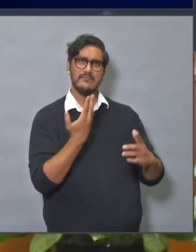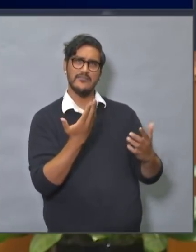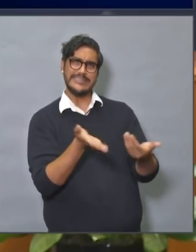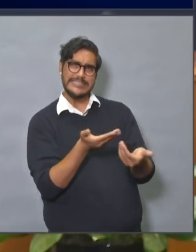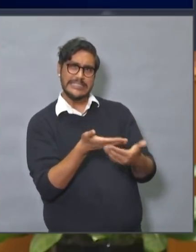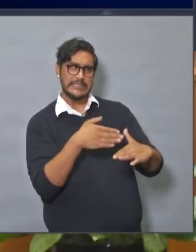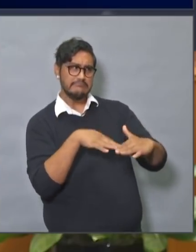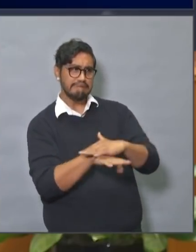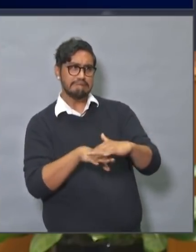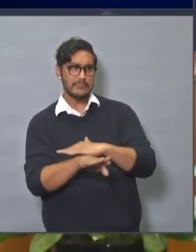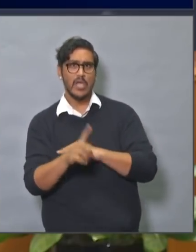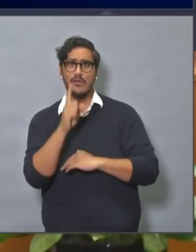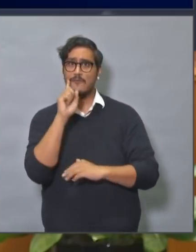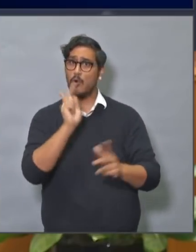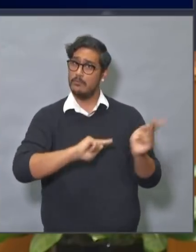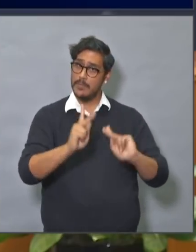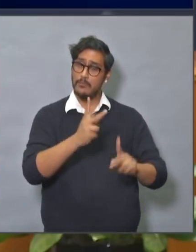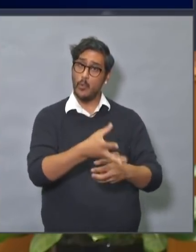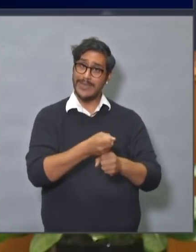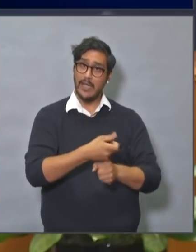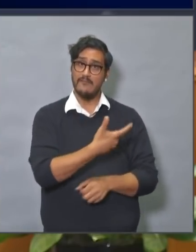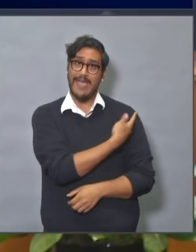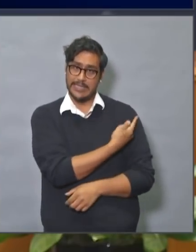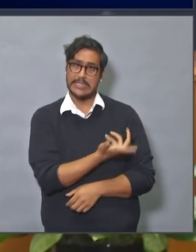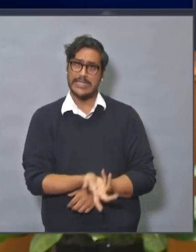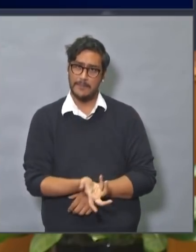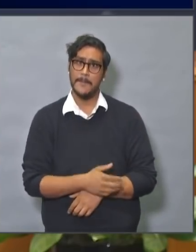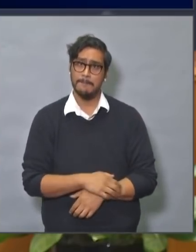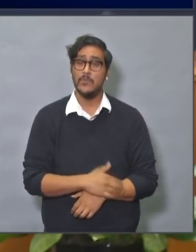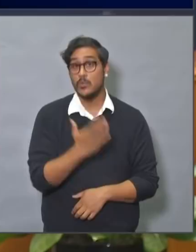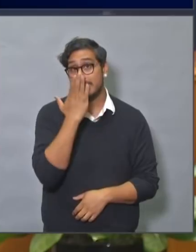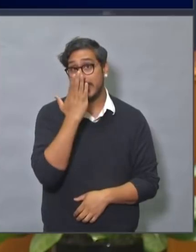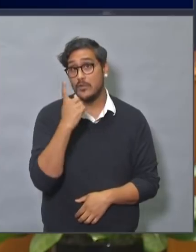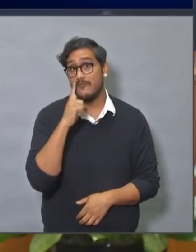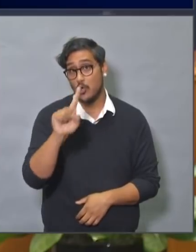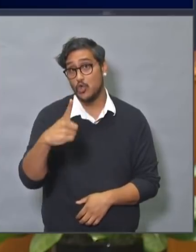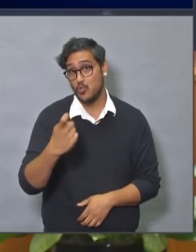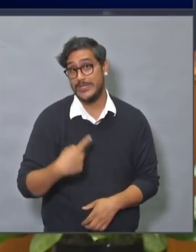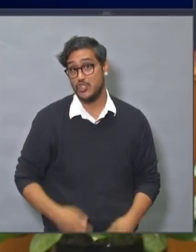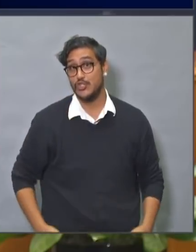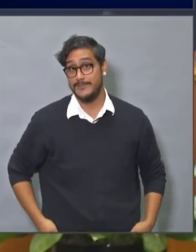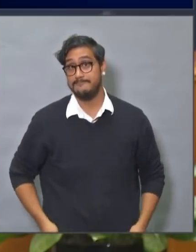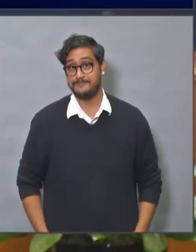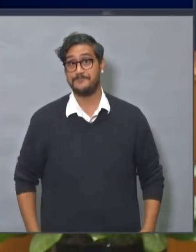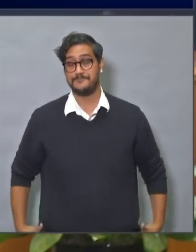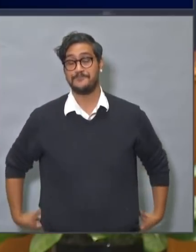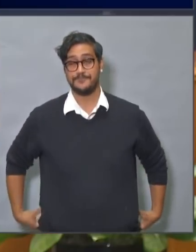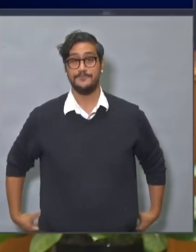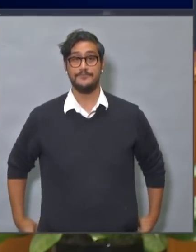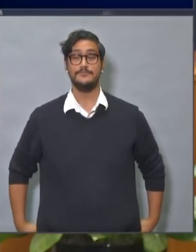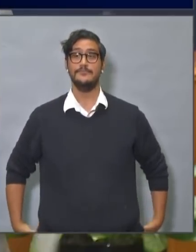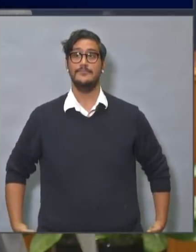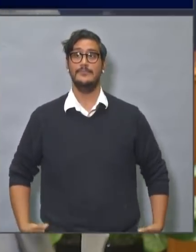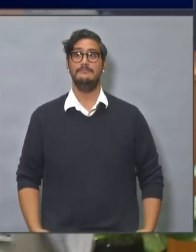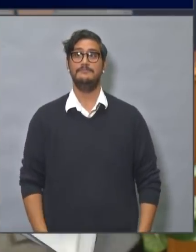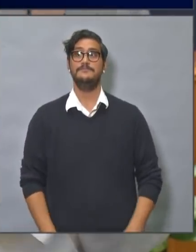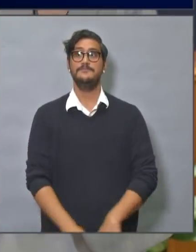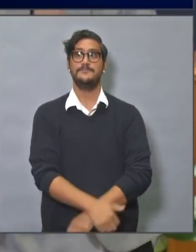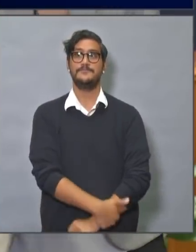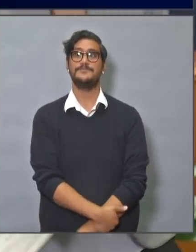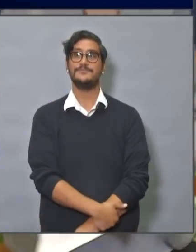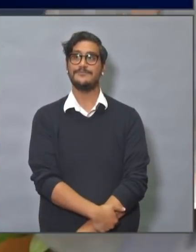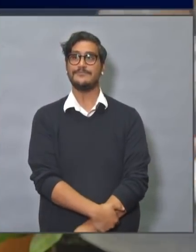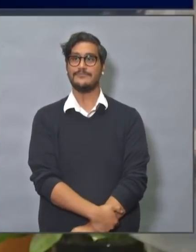getting vaccinated for themselves and the people that they love. But thanks a lot for that question. We'll take the next question. Oh, yeah,